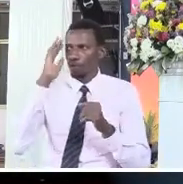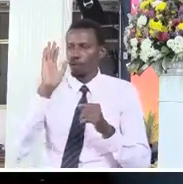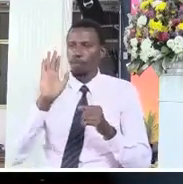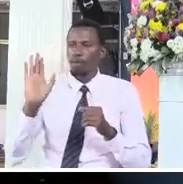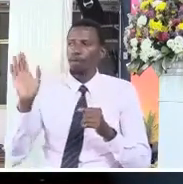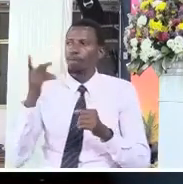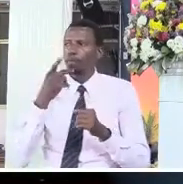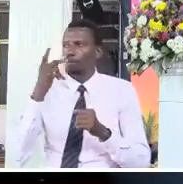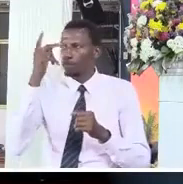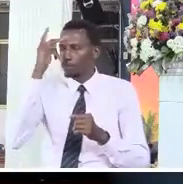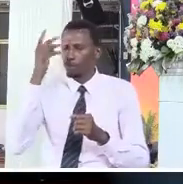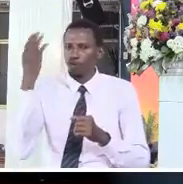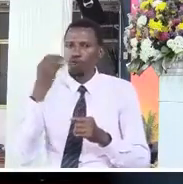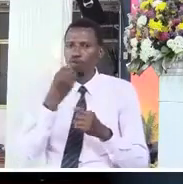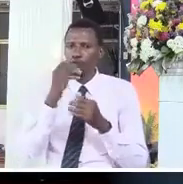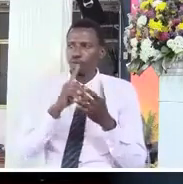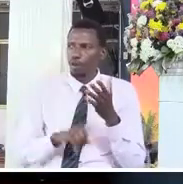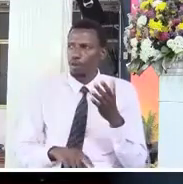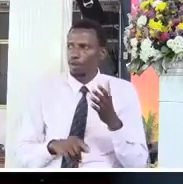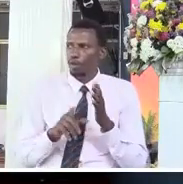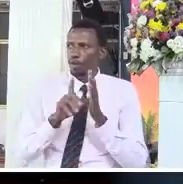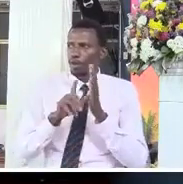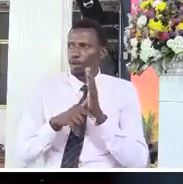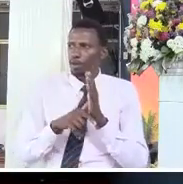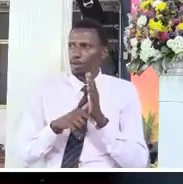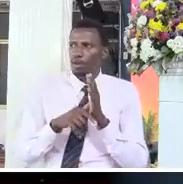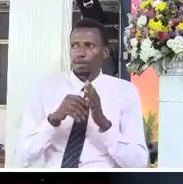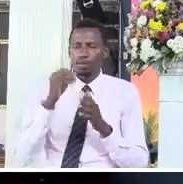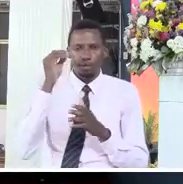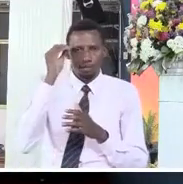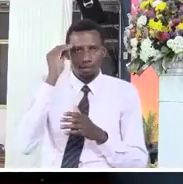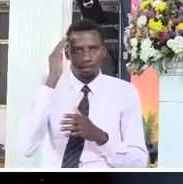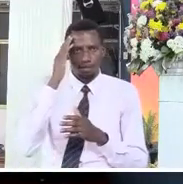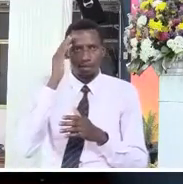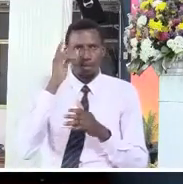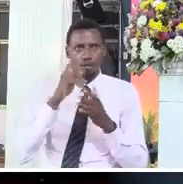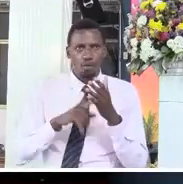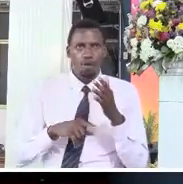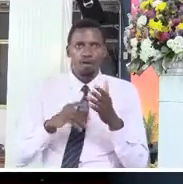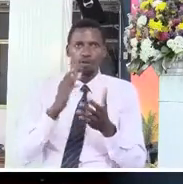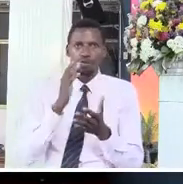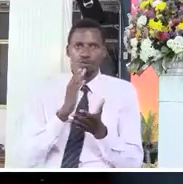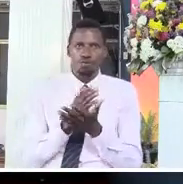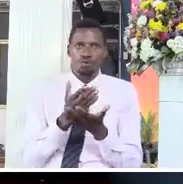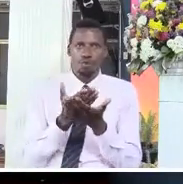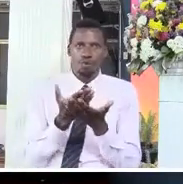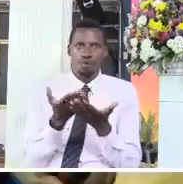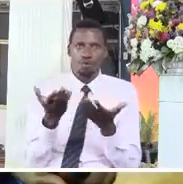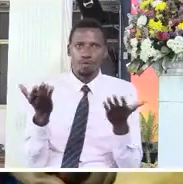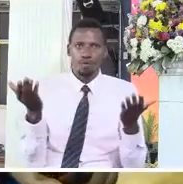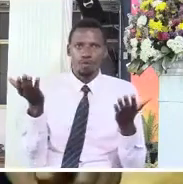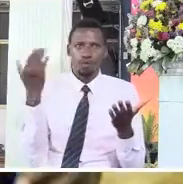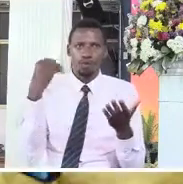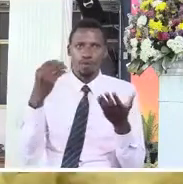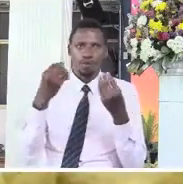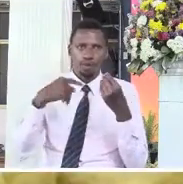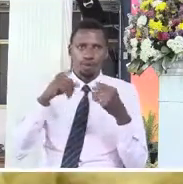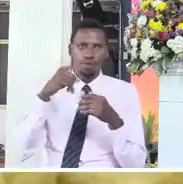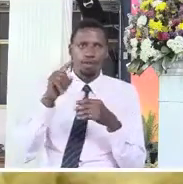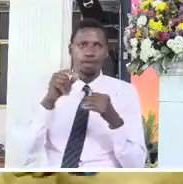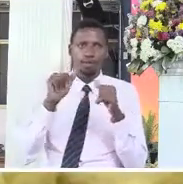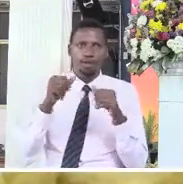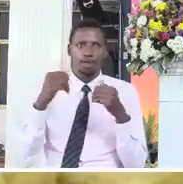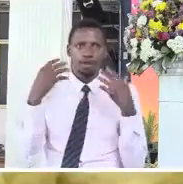them. And now they come to a conclusion that truly they were teaching us right. Now they can practice by themselves. When